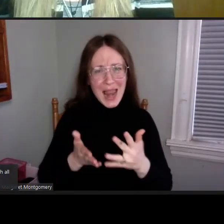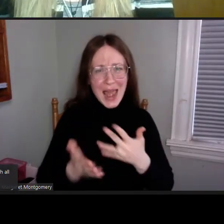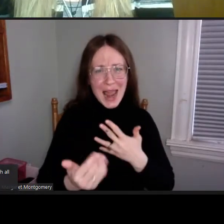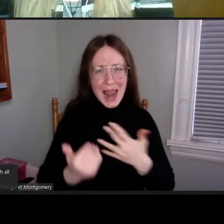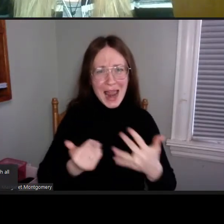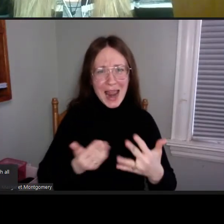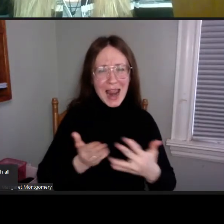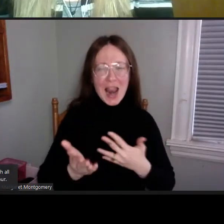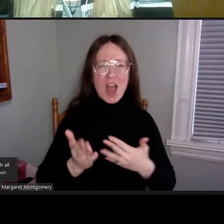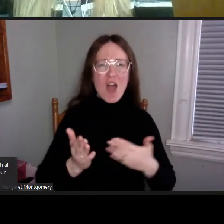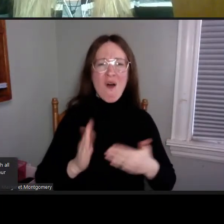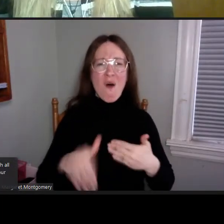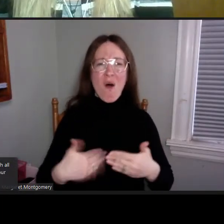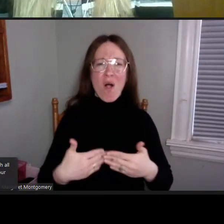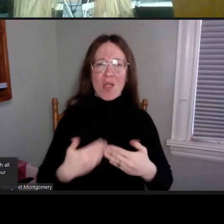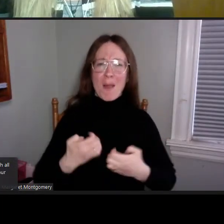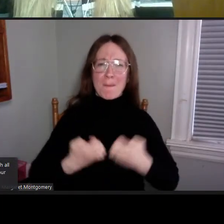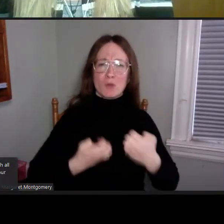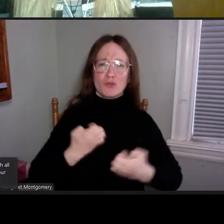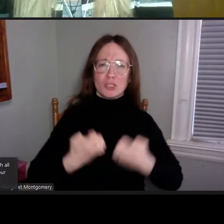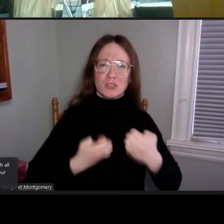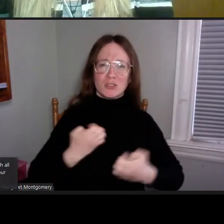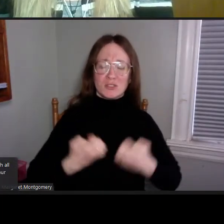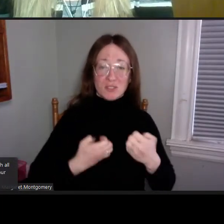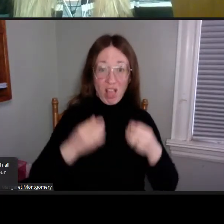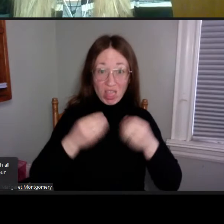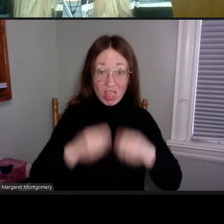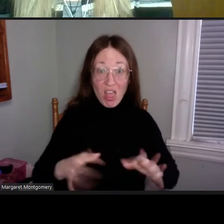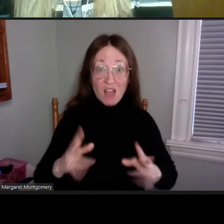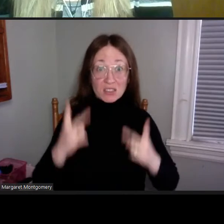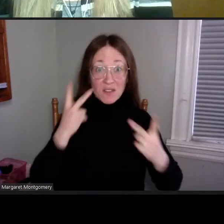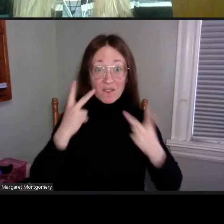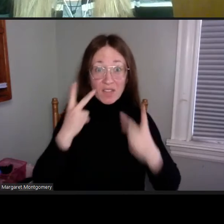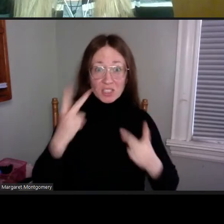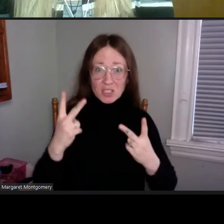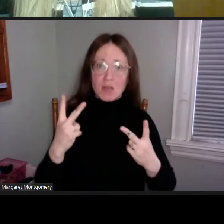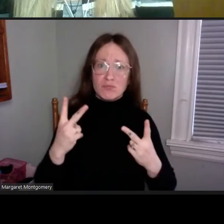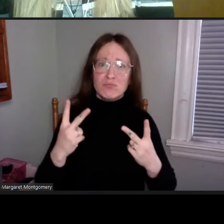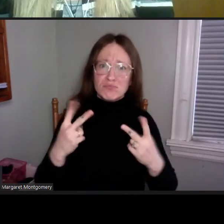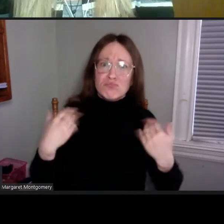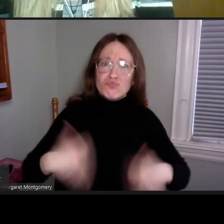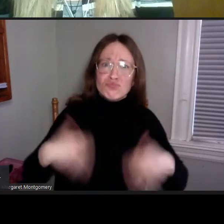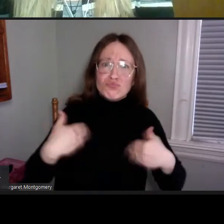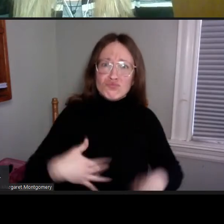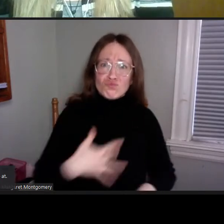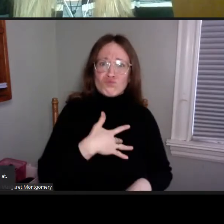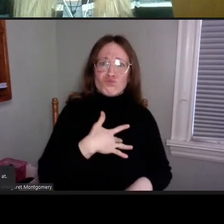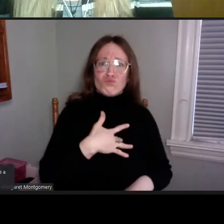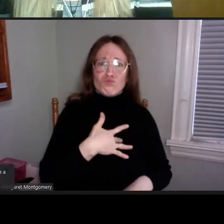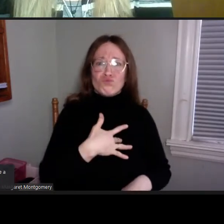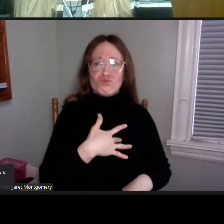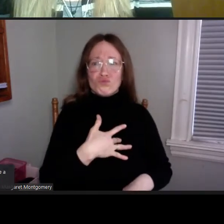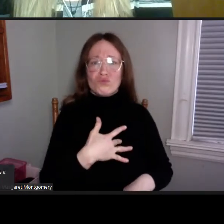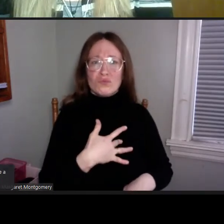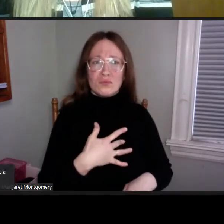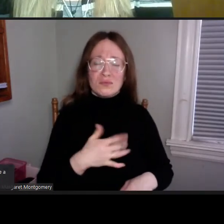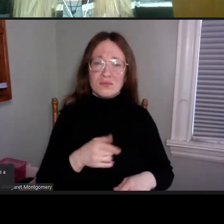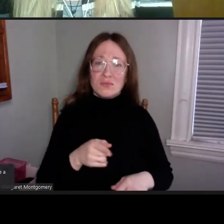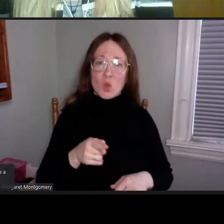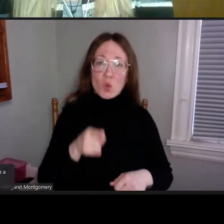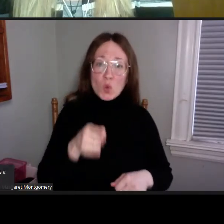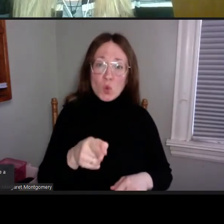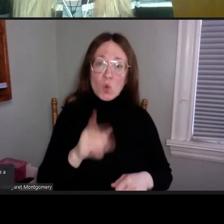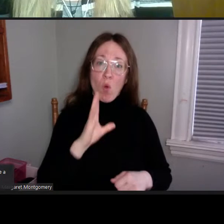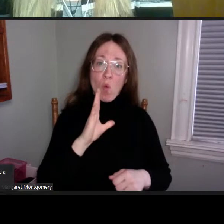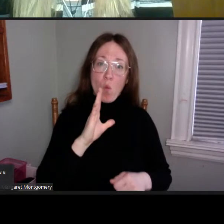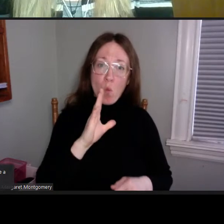the loss of your eyesight. That is really important because you will be at different stages, and it is